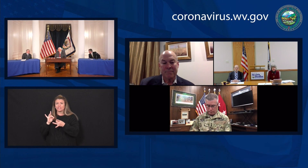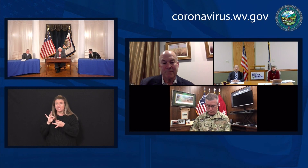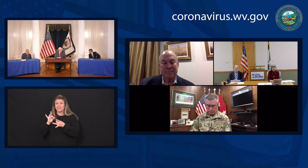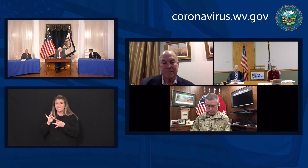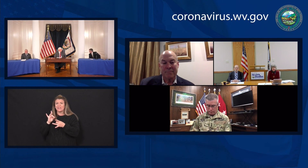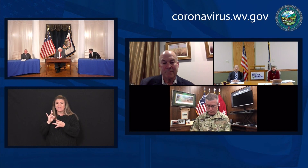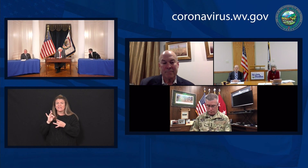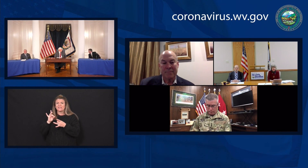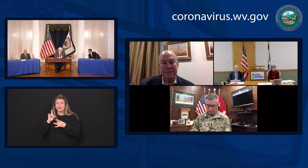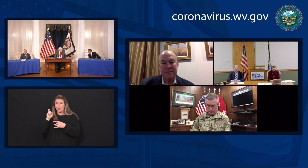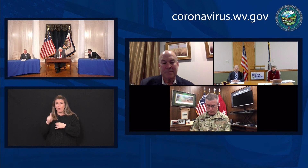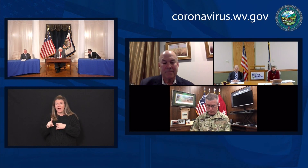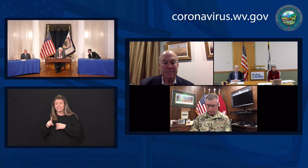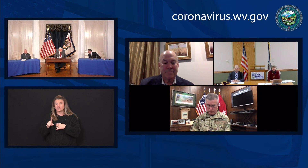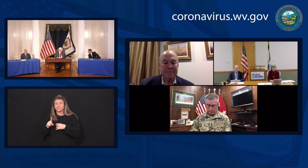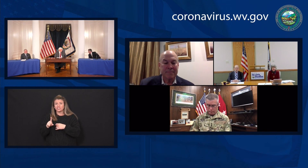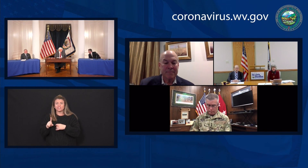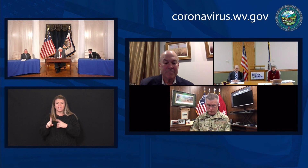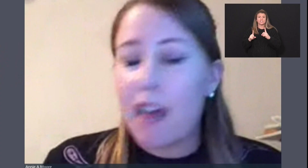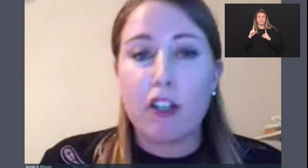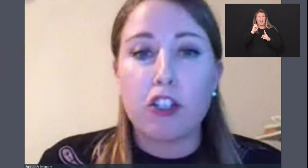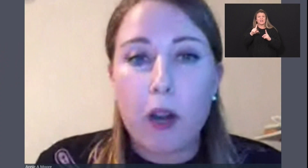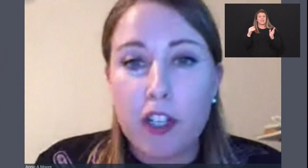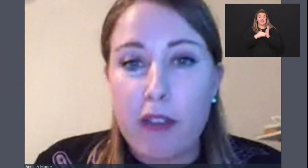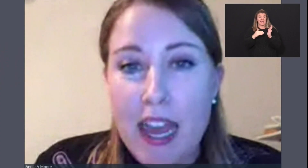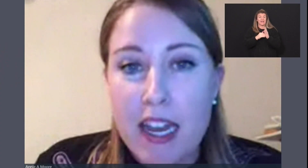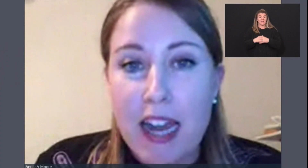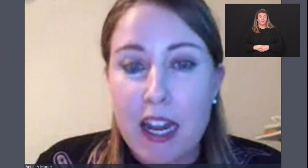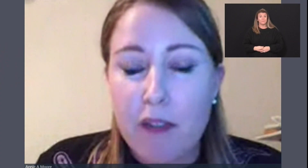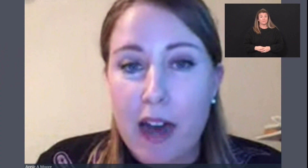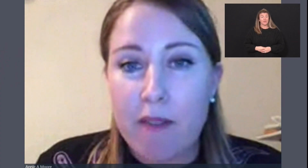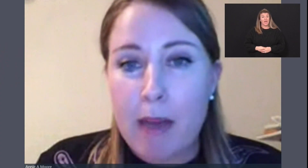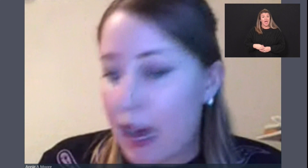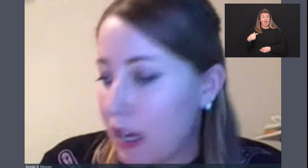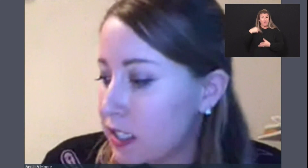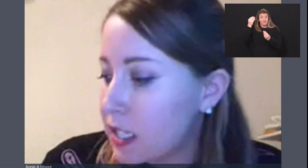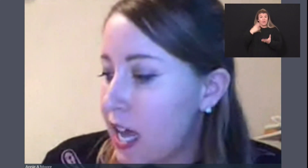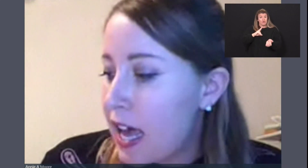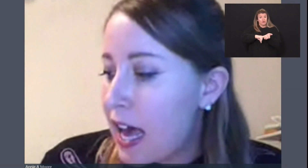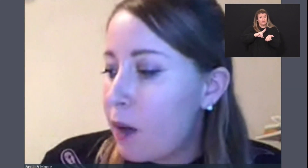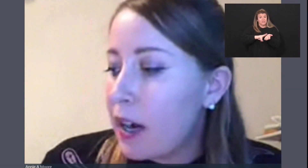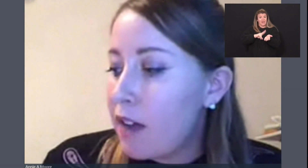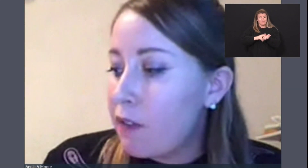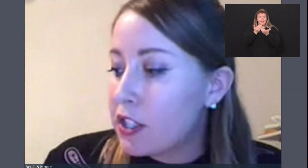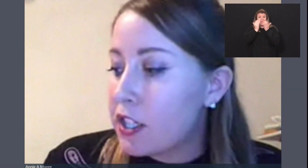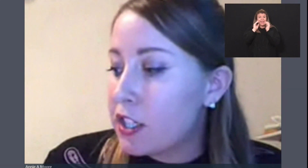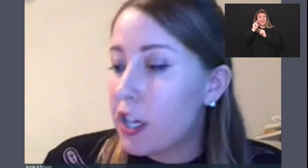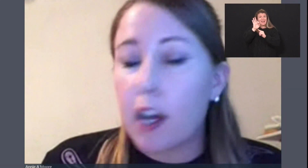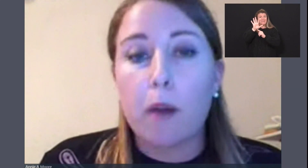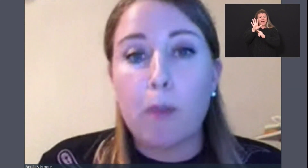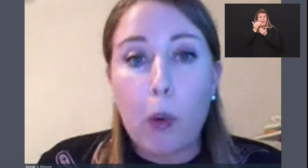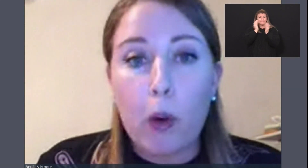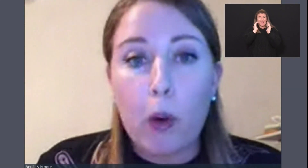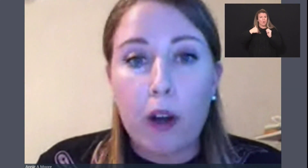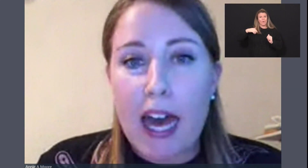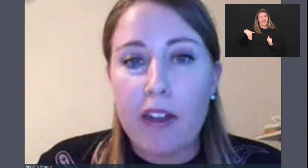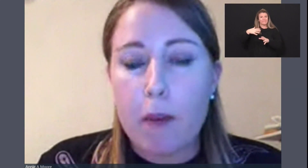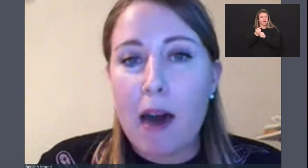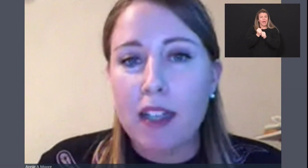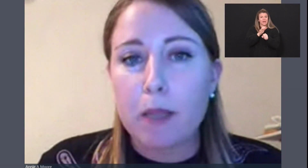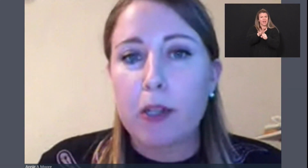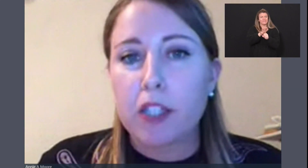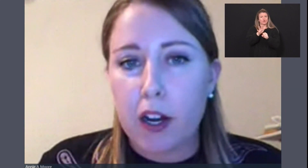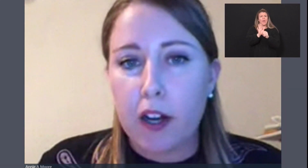Okay, we're still hearing from nurses who are saying we have a shortage of N95 masks. How are efforts to secure more ahead